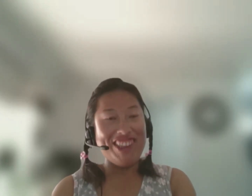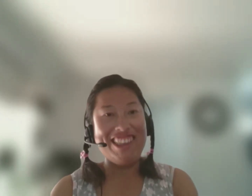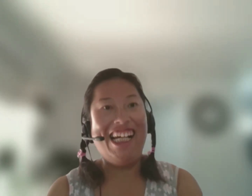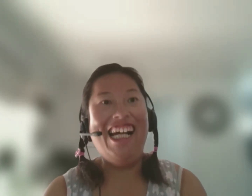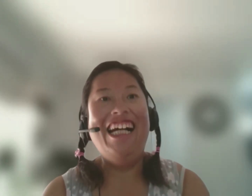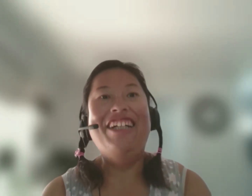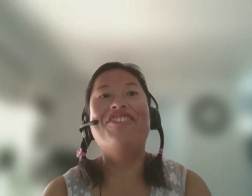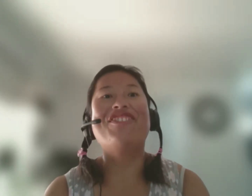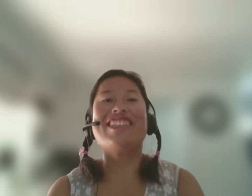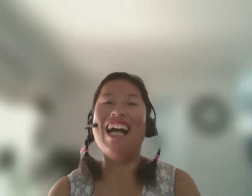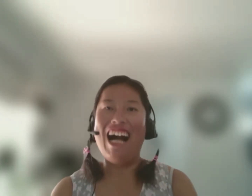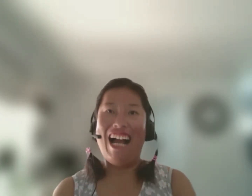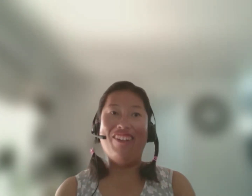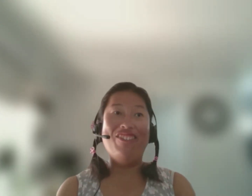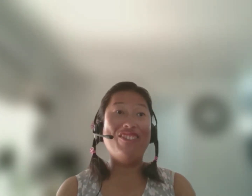Well, I,